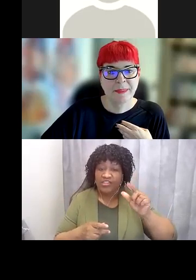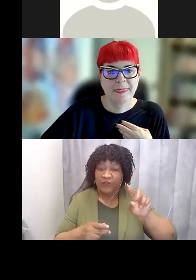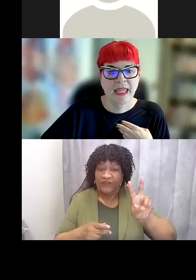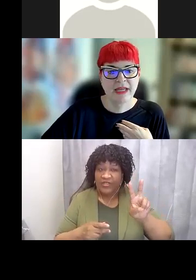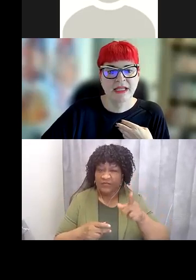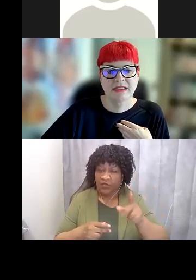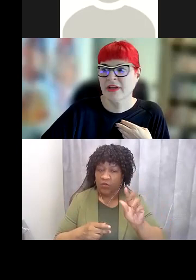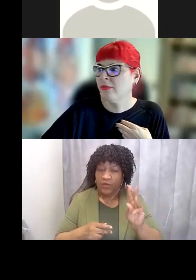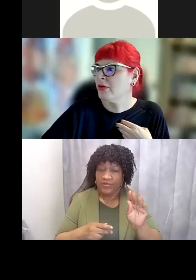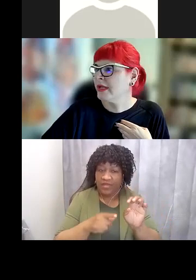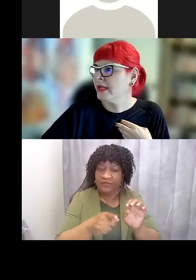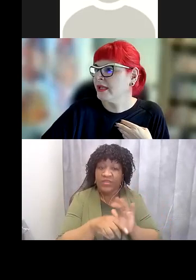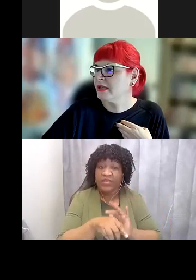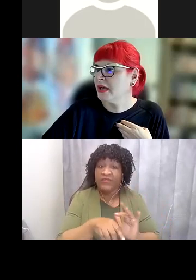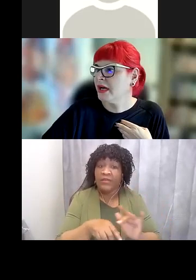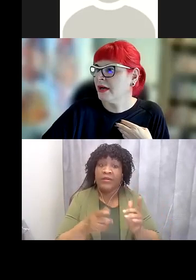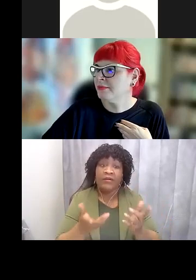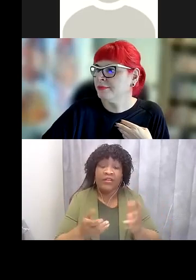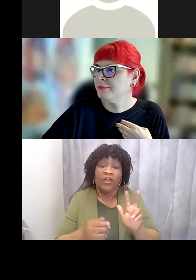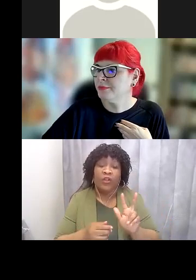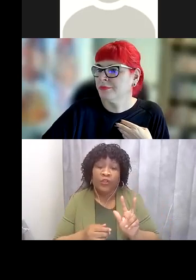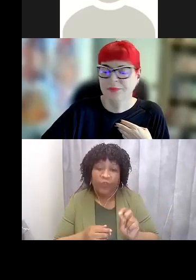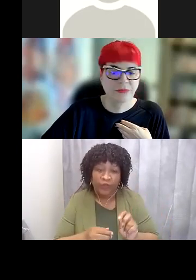vaccinelocator.doh.wa.gov, and that is available in